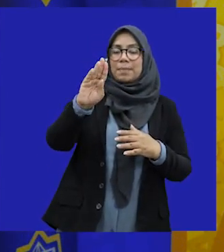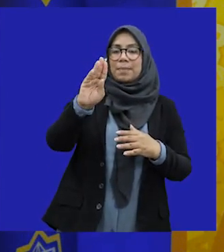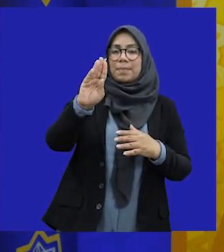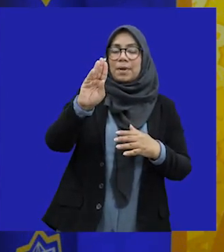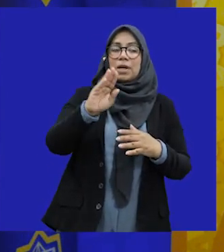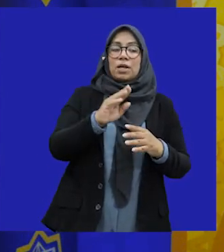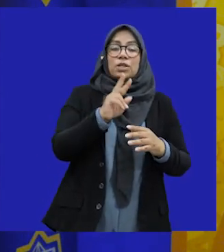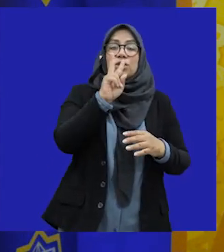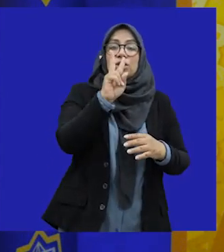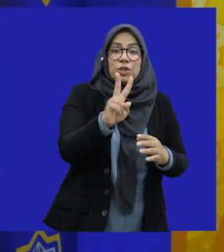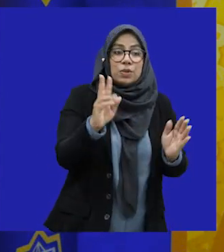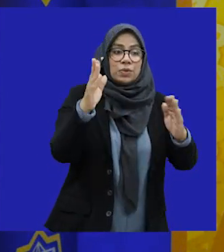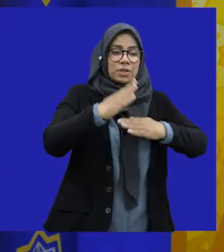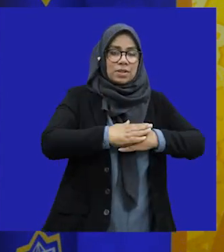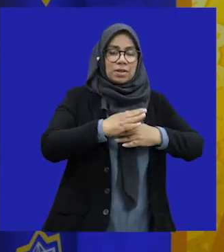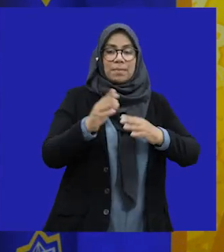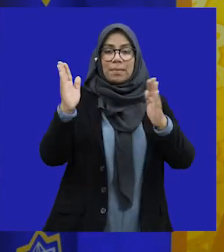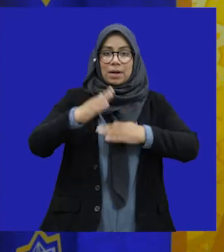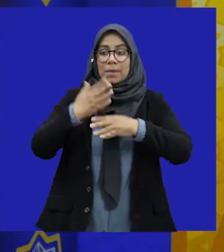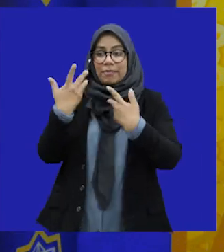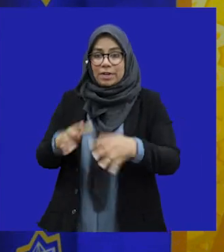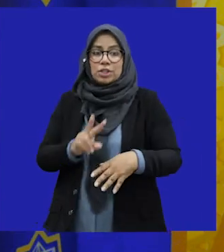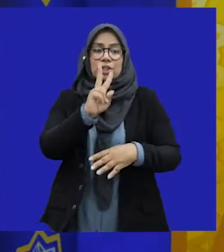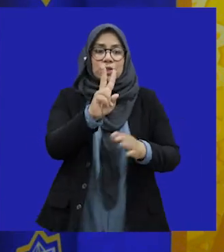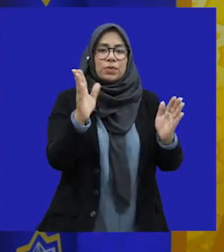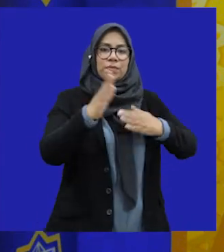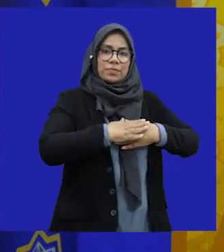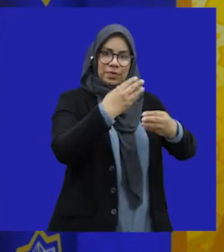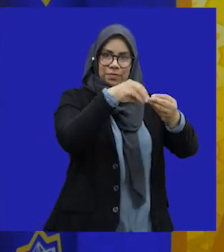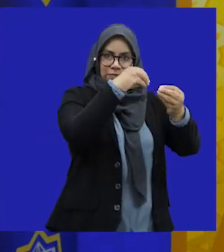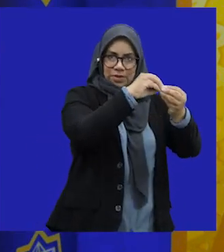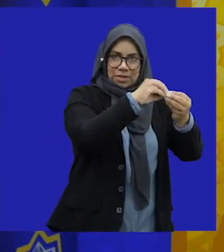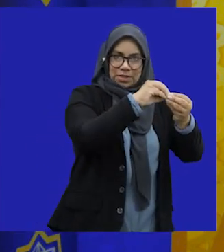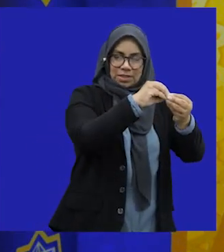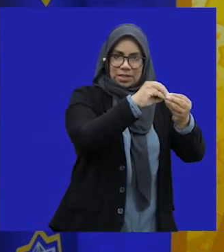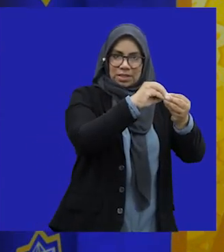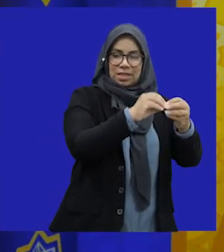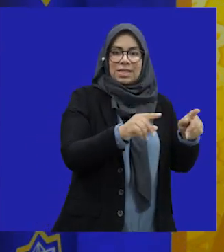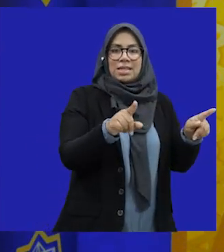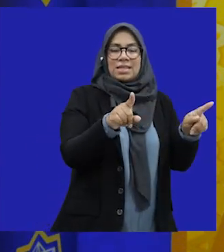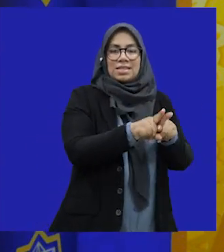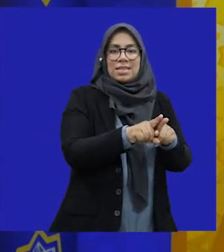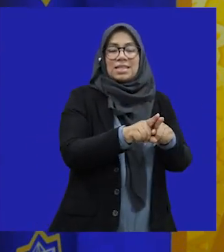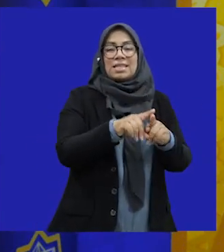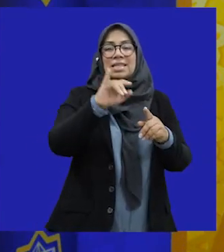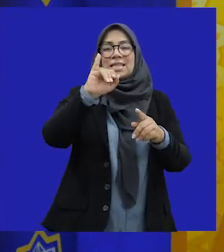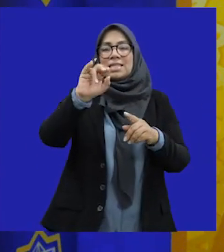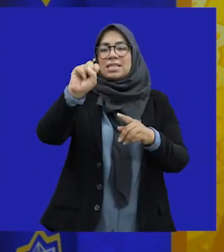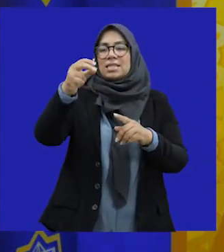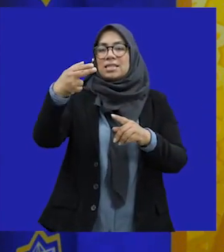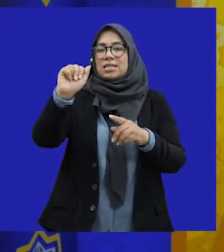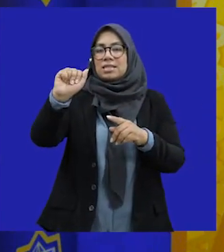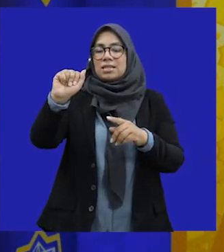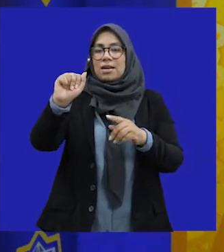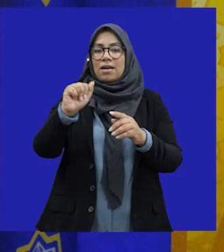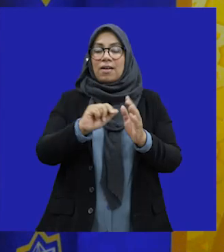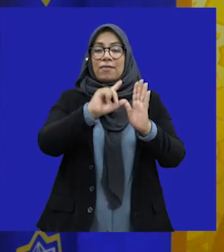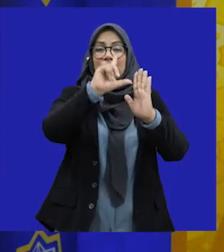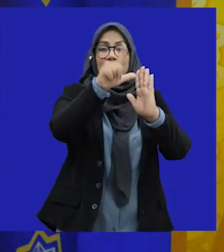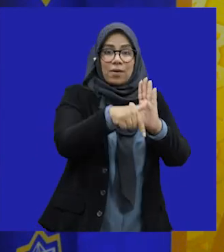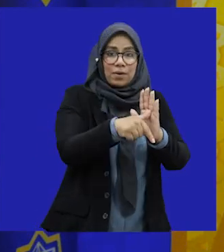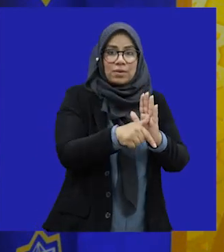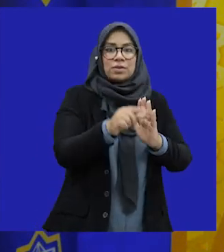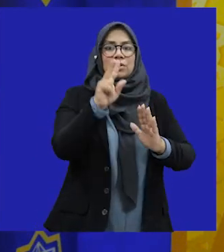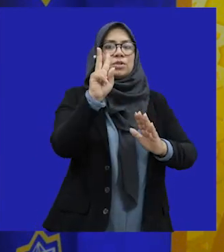after maghrib prayer. Wa rak'ataini ba'da al-isha, meaning 2 rak'ats that are prayed after isha prayer.